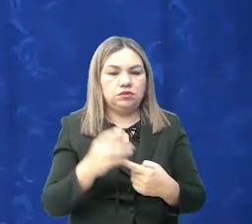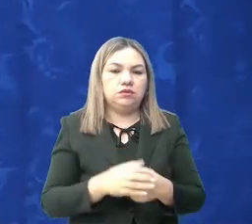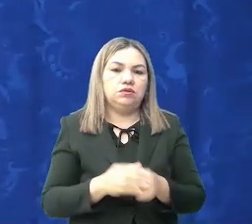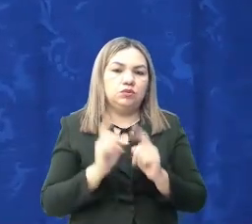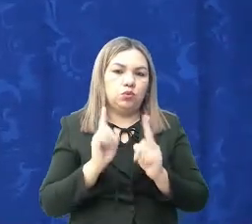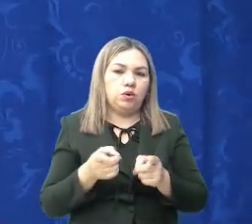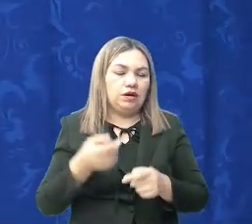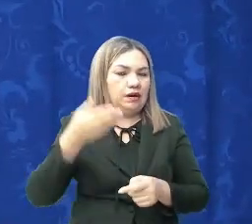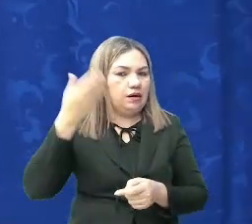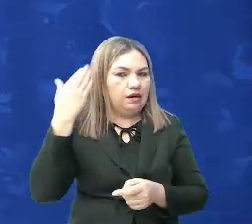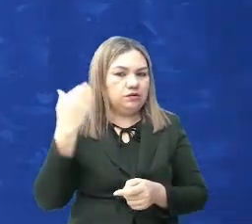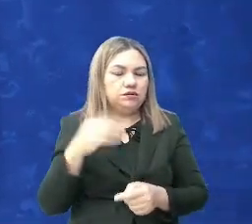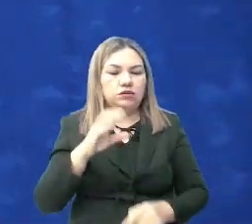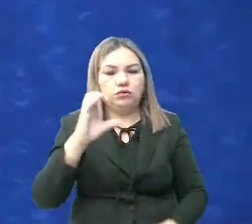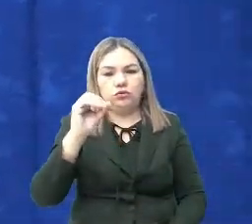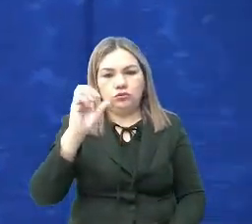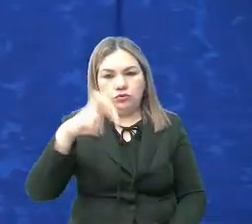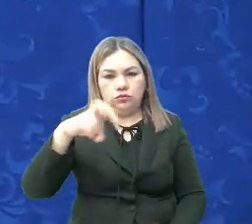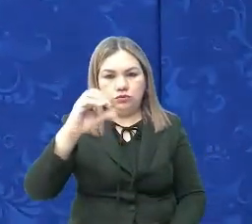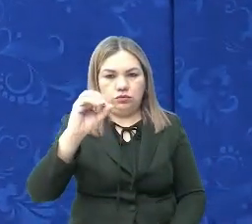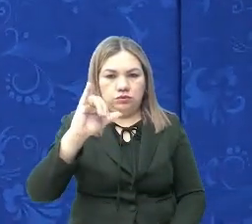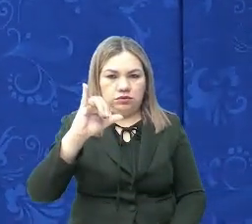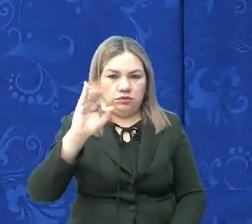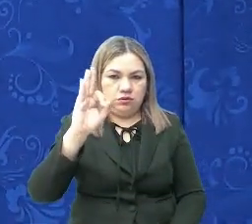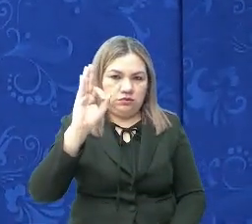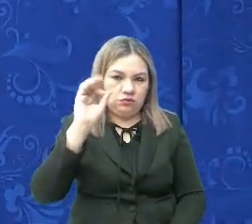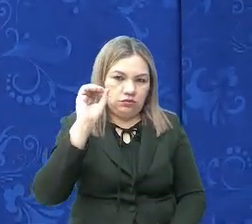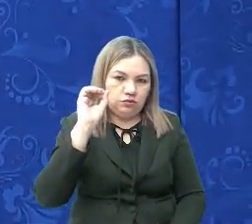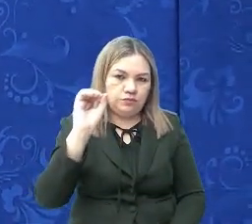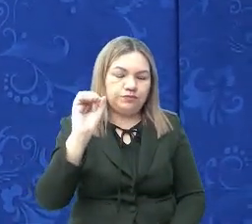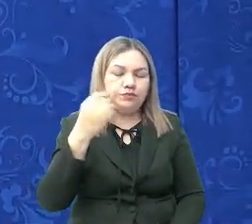also I am known. So you see